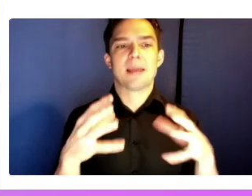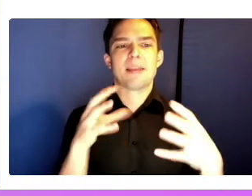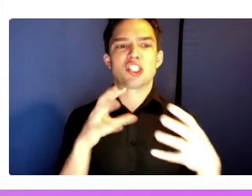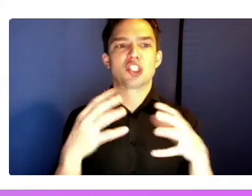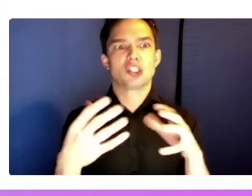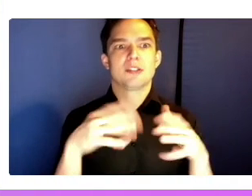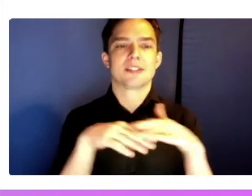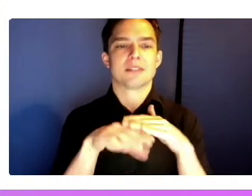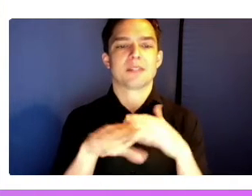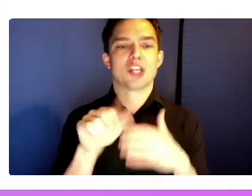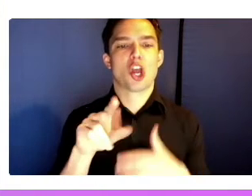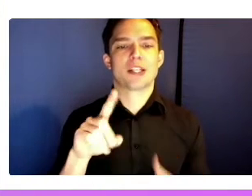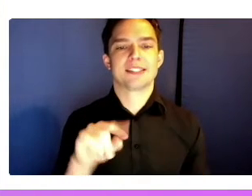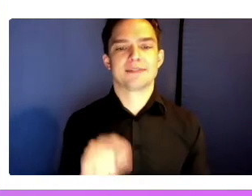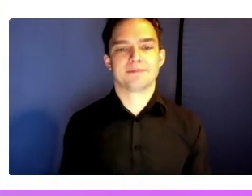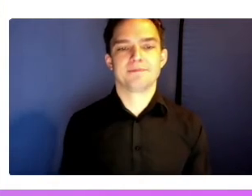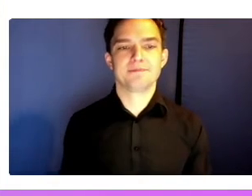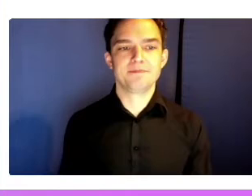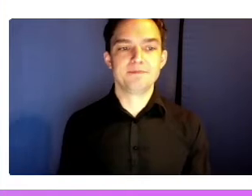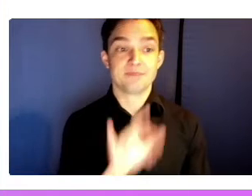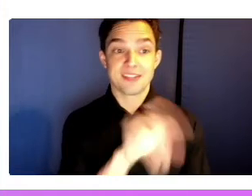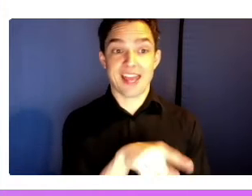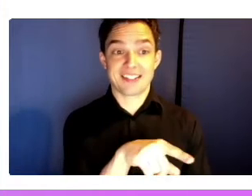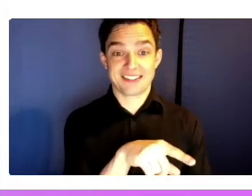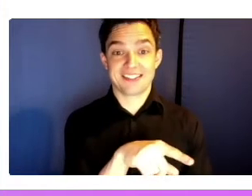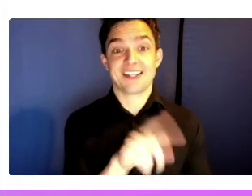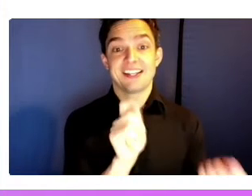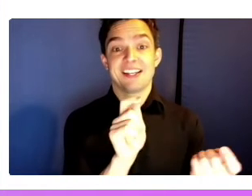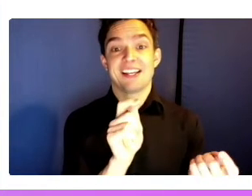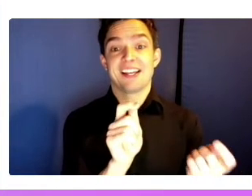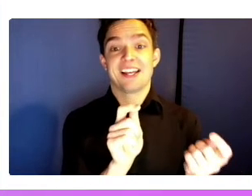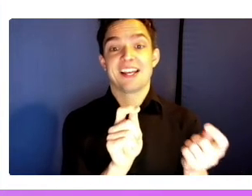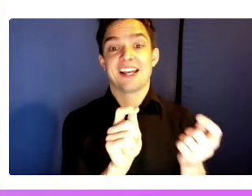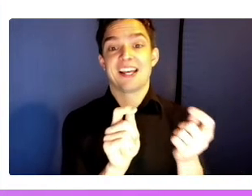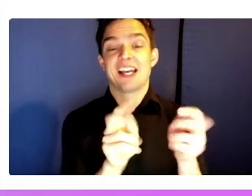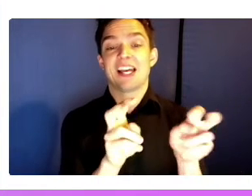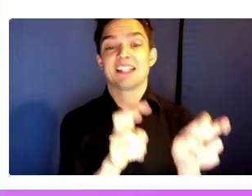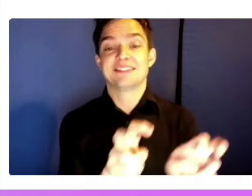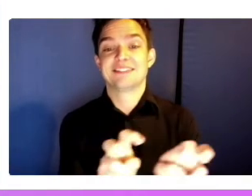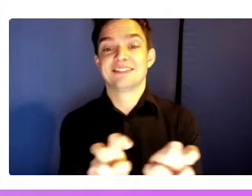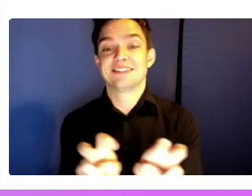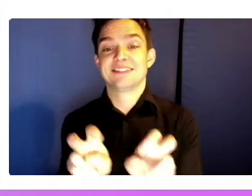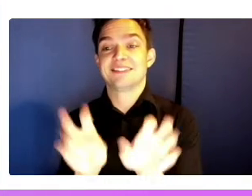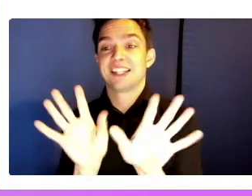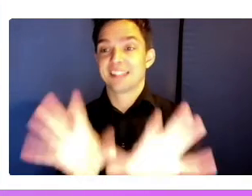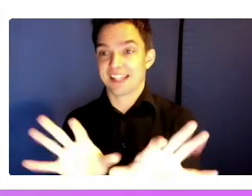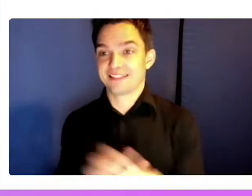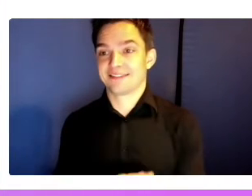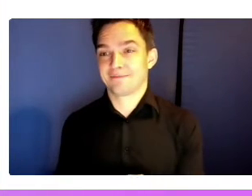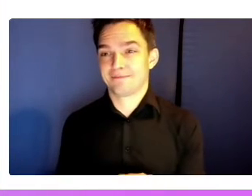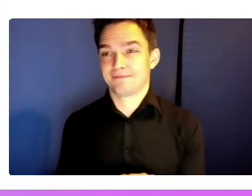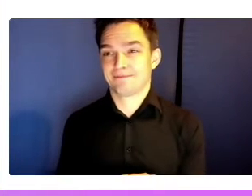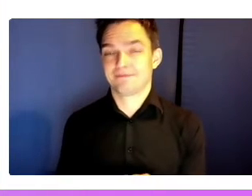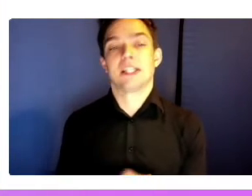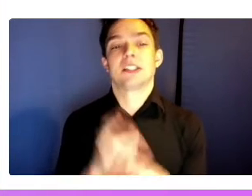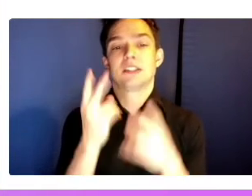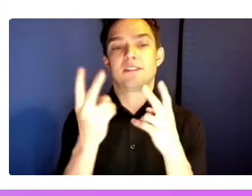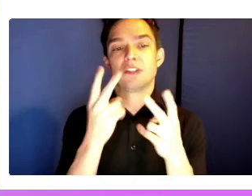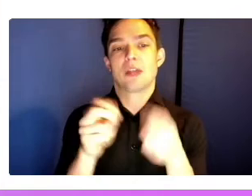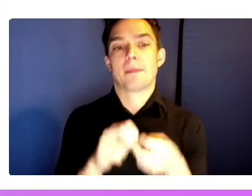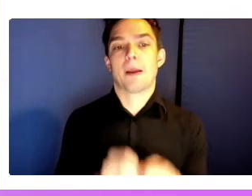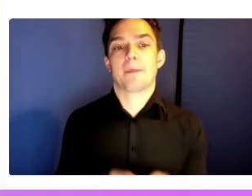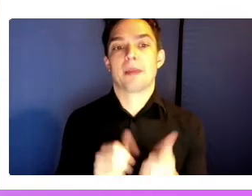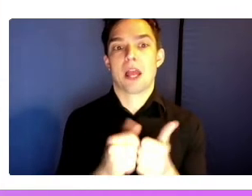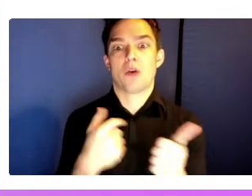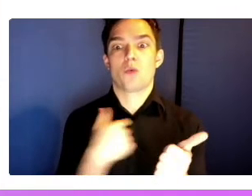audit, we went from this to this. A way to visualize problems